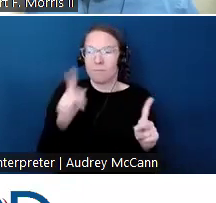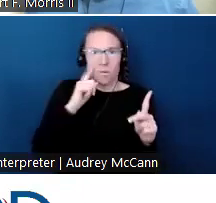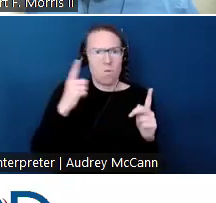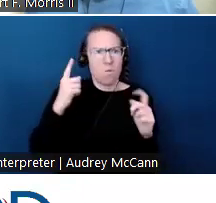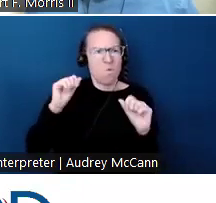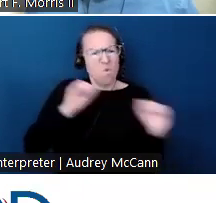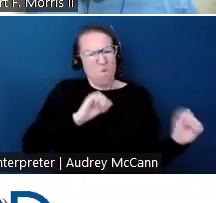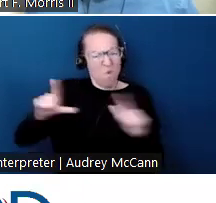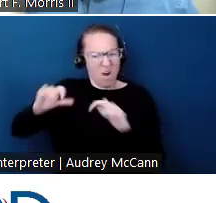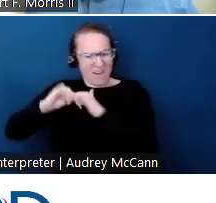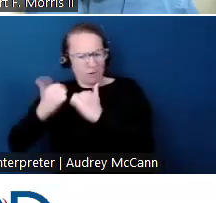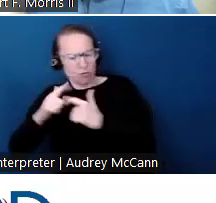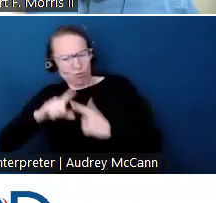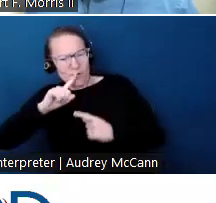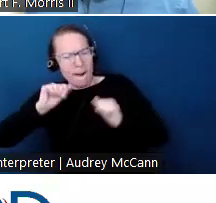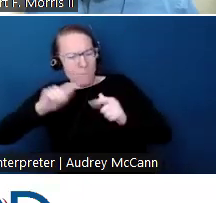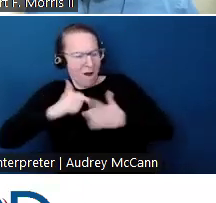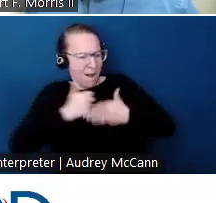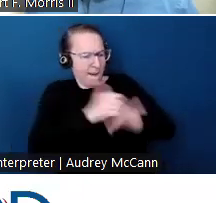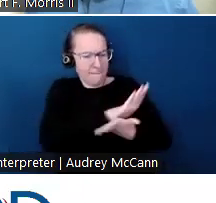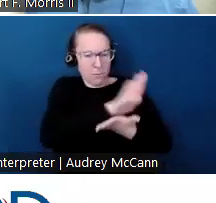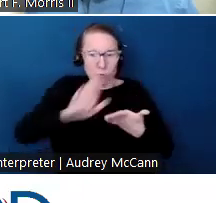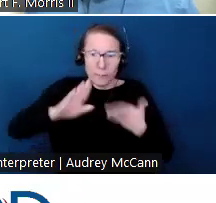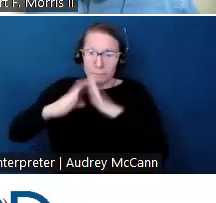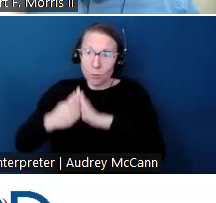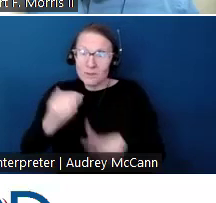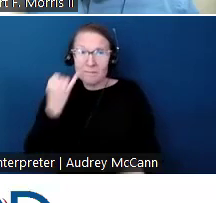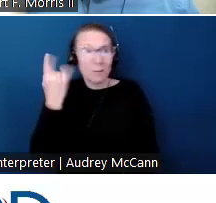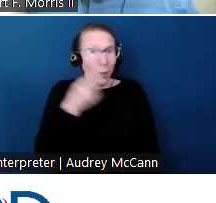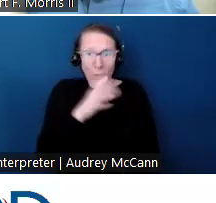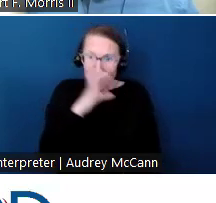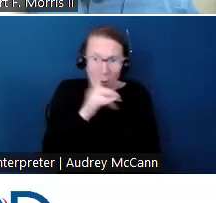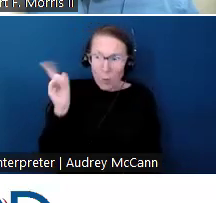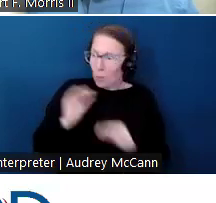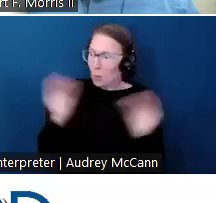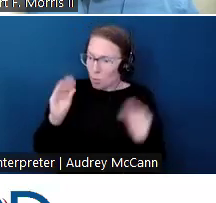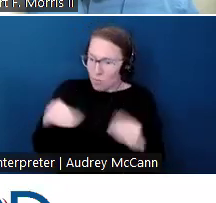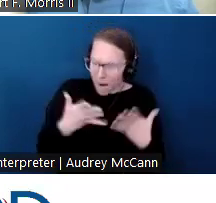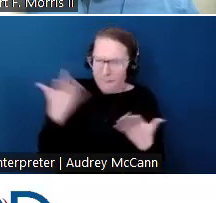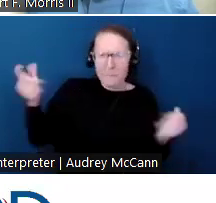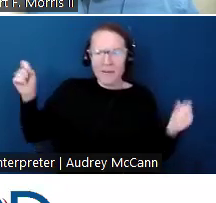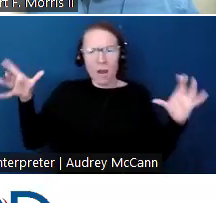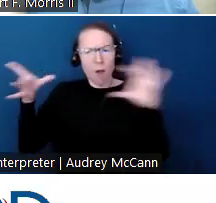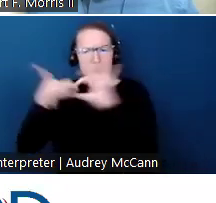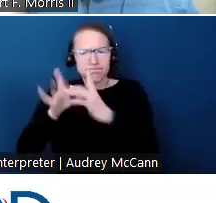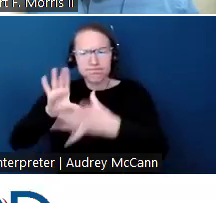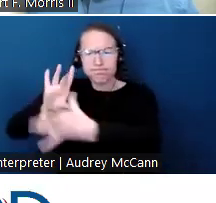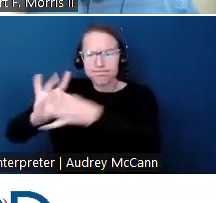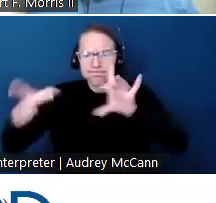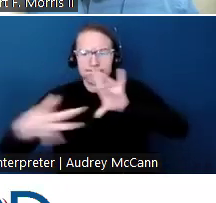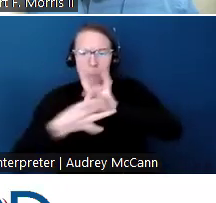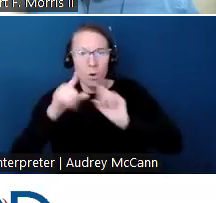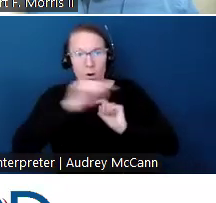their community. And if there is something you're looking for that they don't provide, they can likely connect you with an organization that can provide